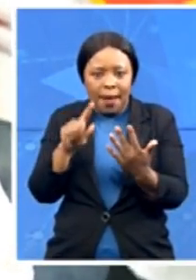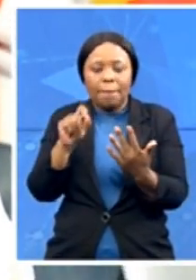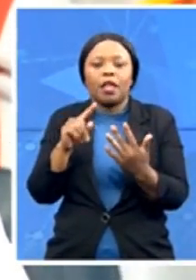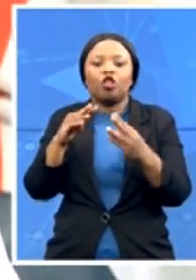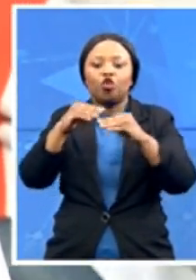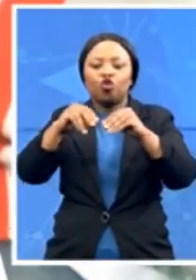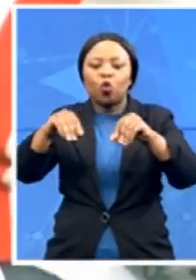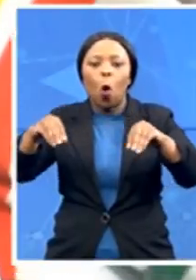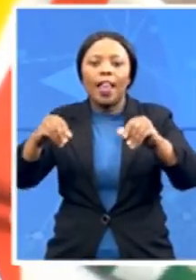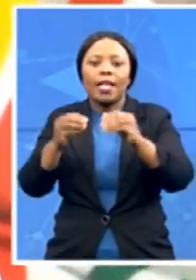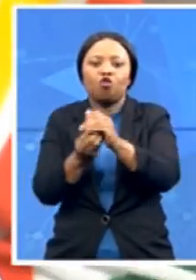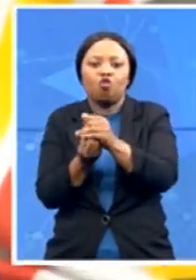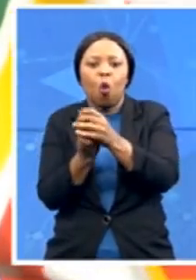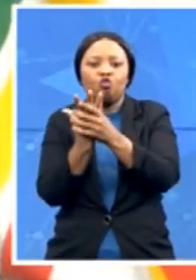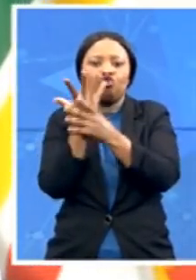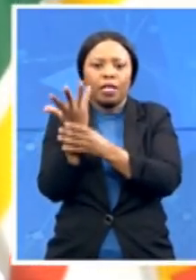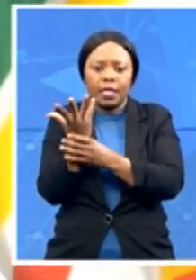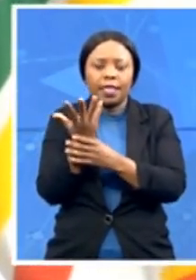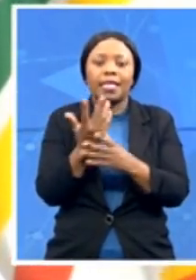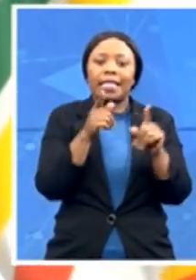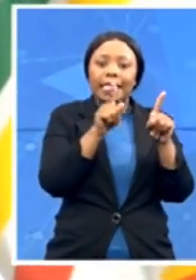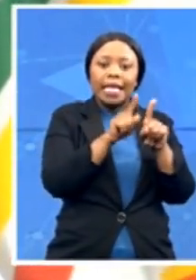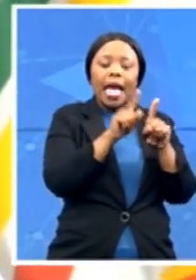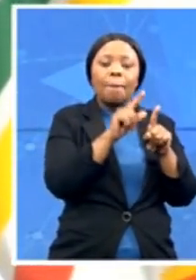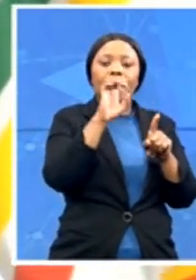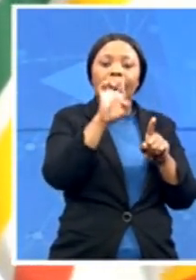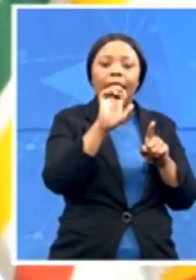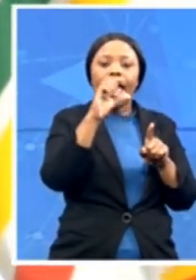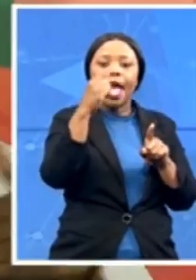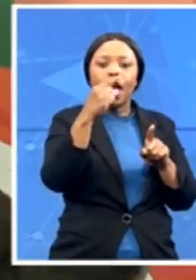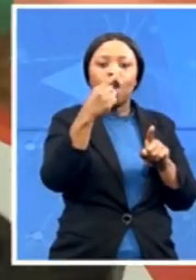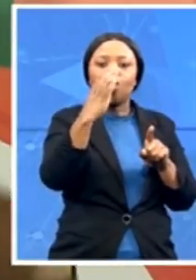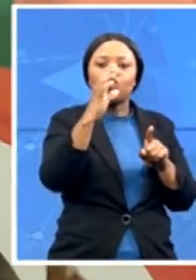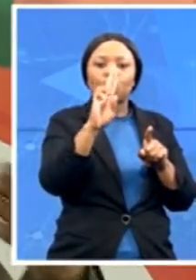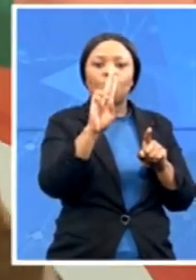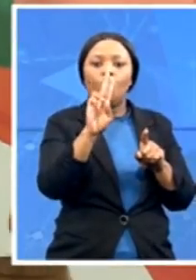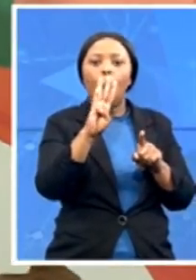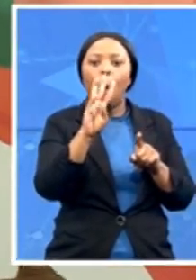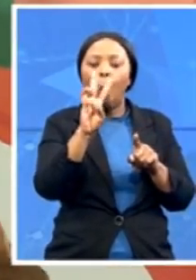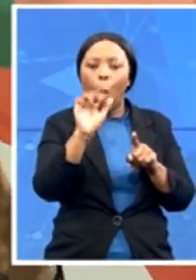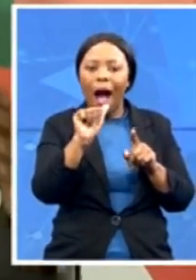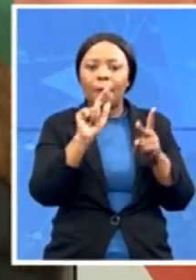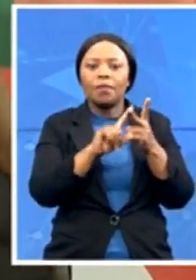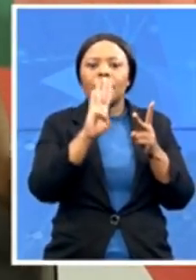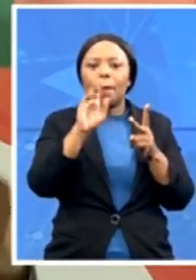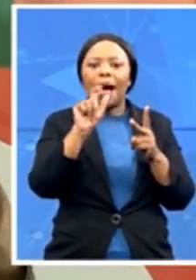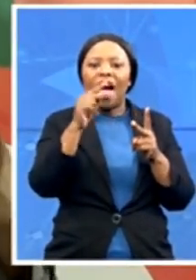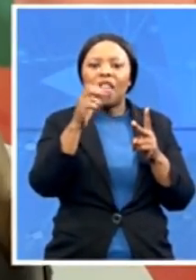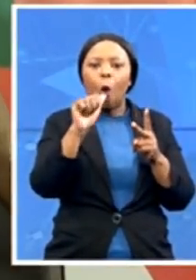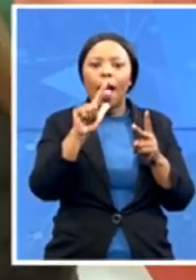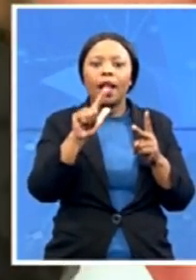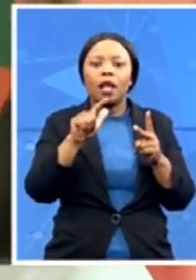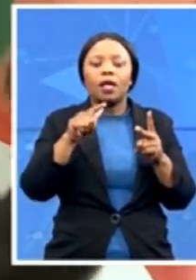Niphelelwe ngamanzi because eButterworth idamele azange lombiwe kwakhona. So we have